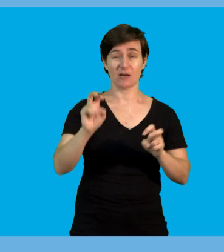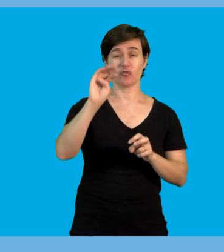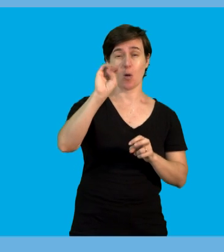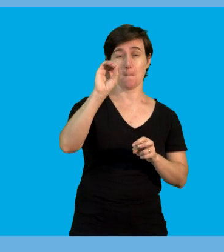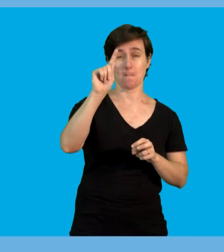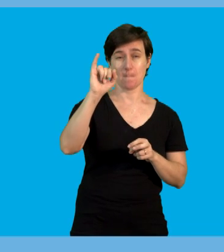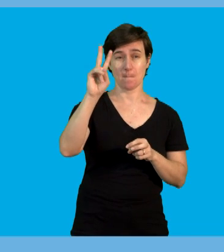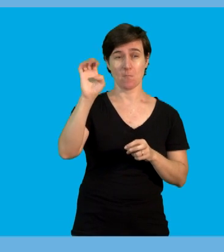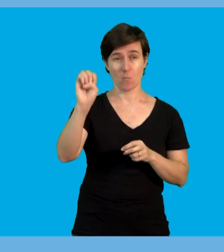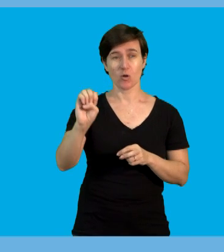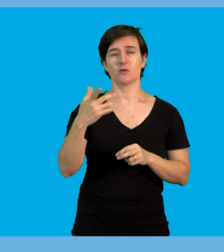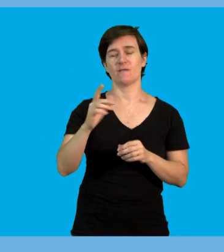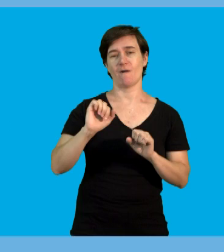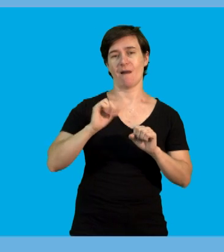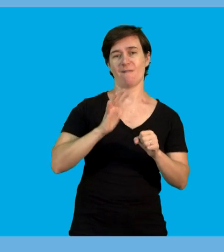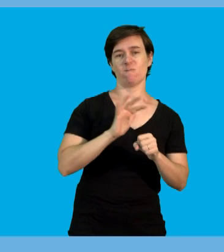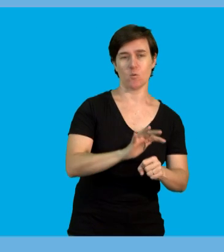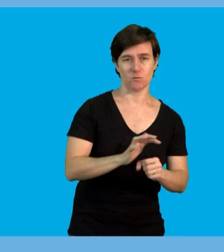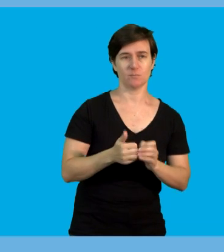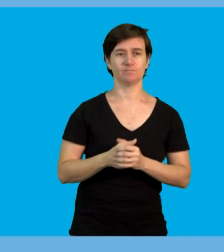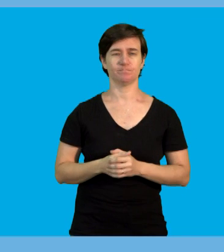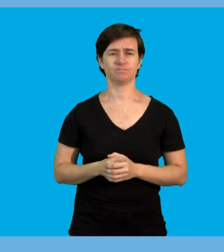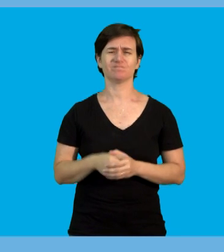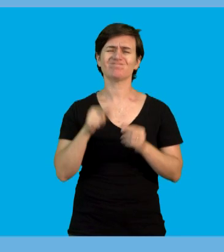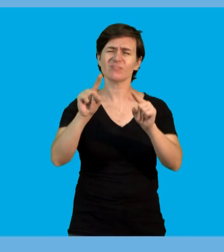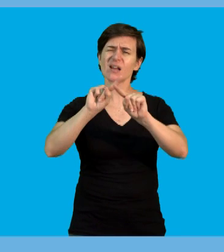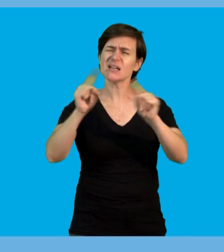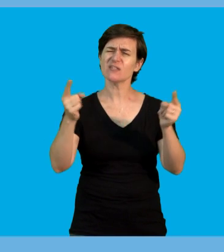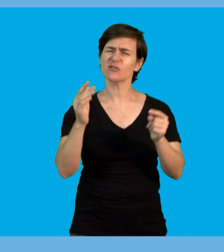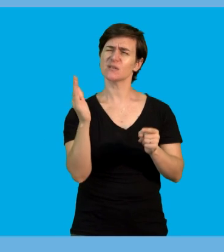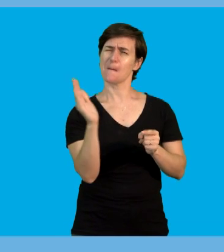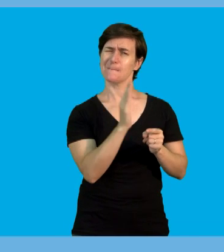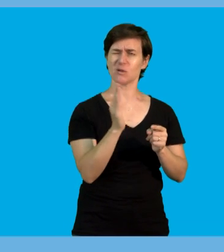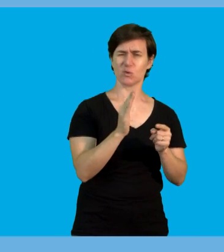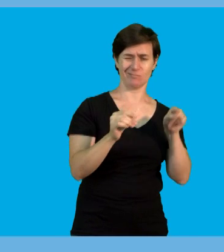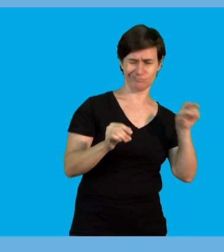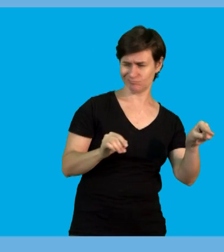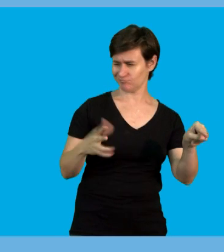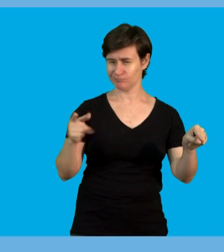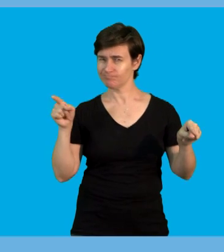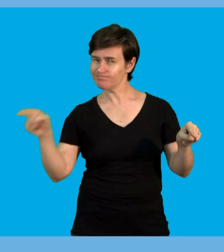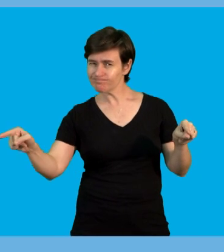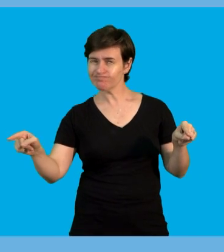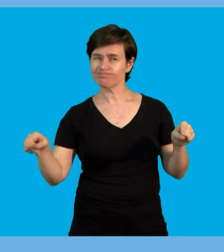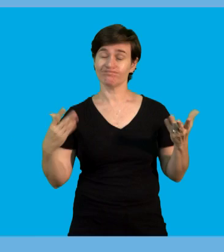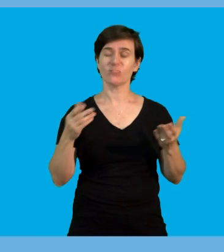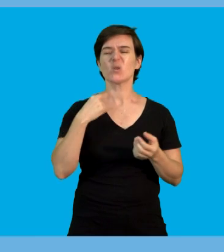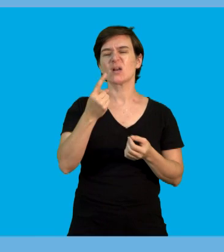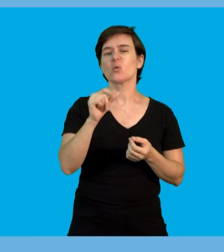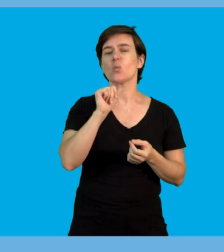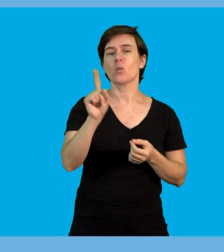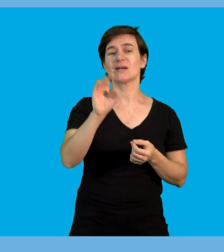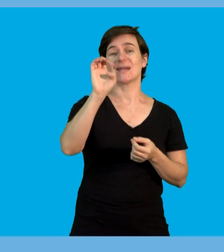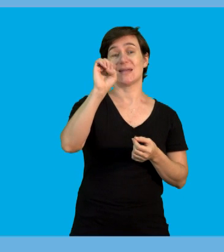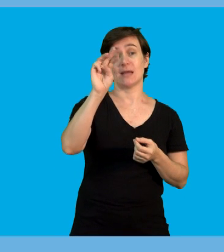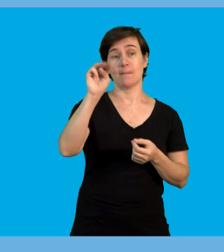terminal potential difference, or the voltage. So the difference in potential energy between the terminals, we can either regard it as our